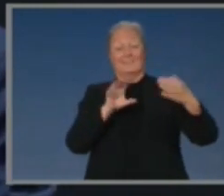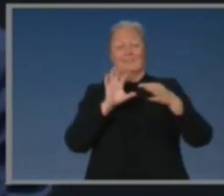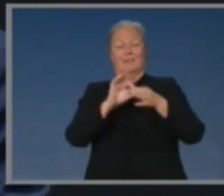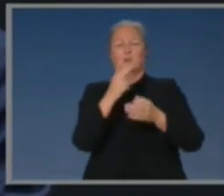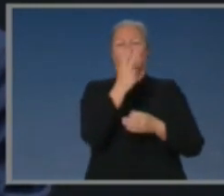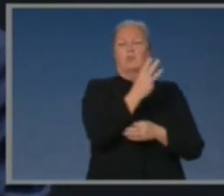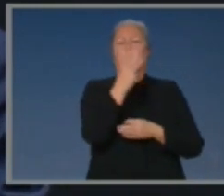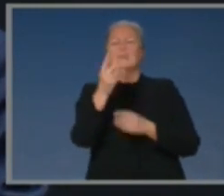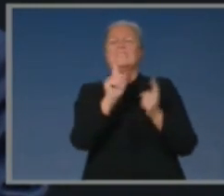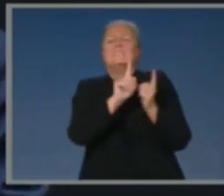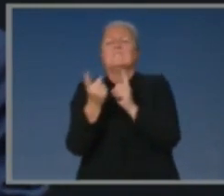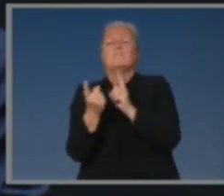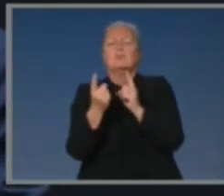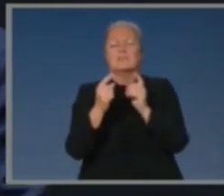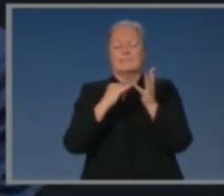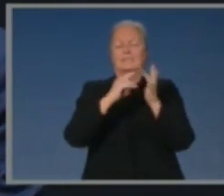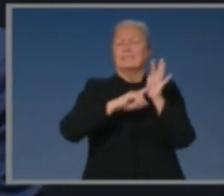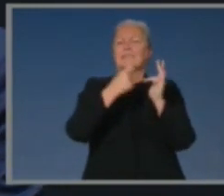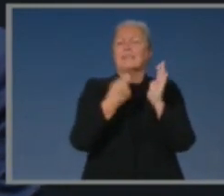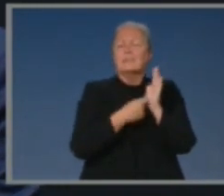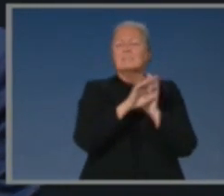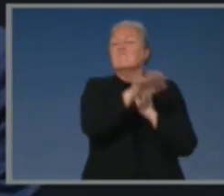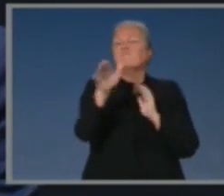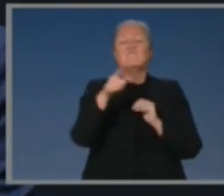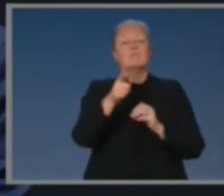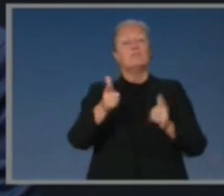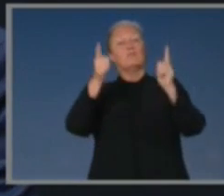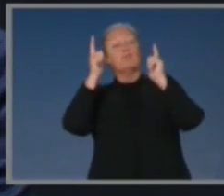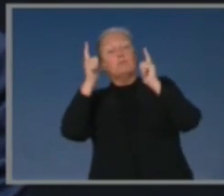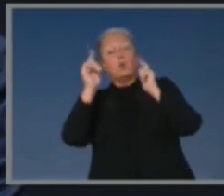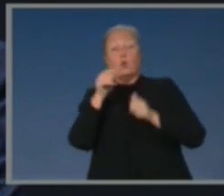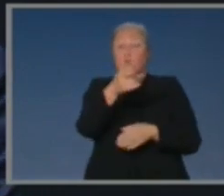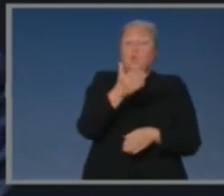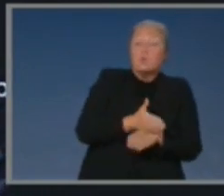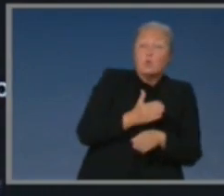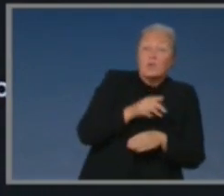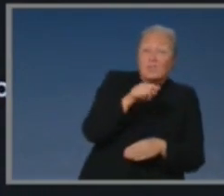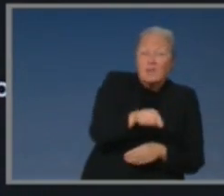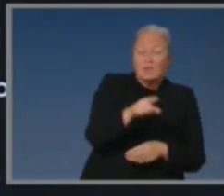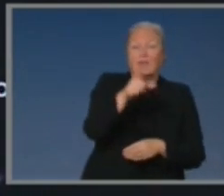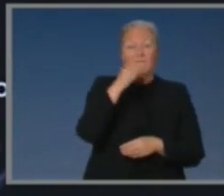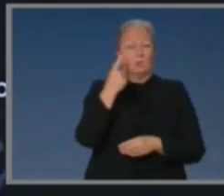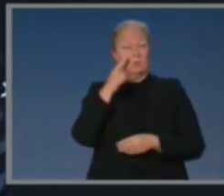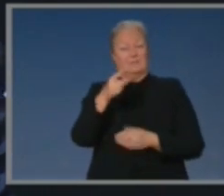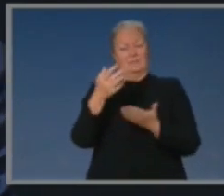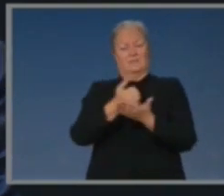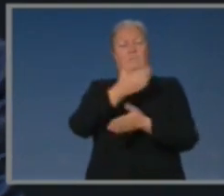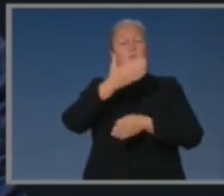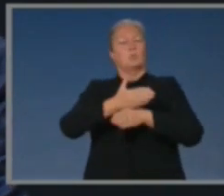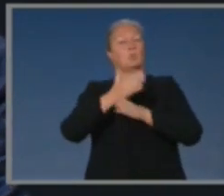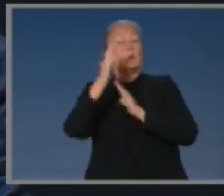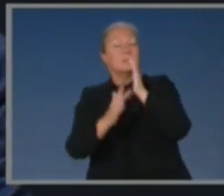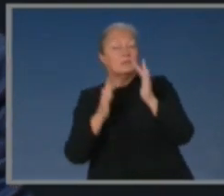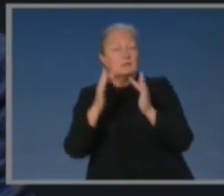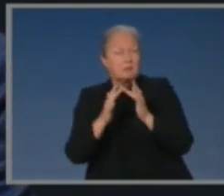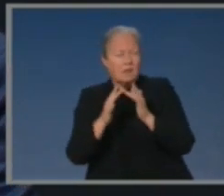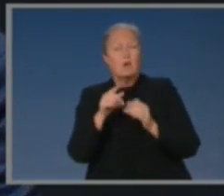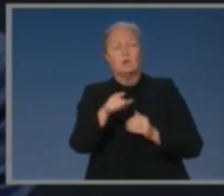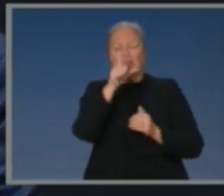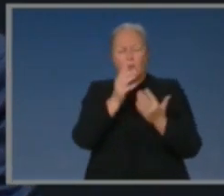sectors. So anyone, an employer or an employee, can go onto the Safe Work Australia website. Using the content filter and